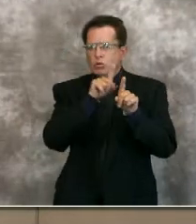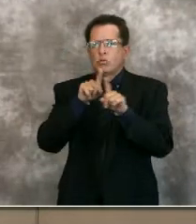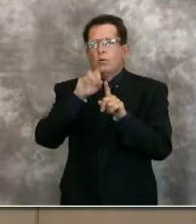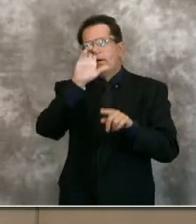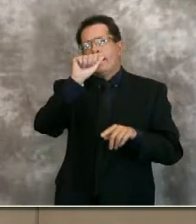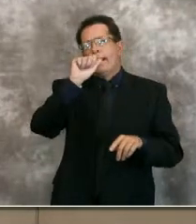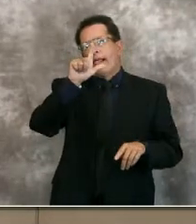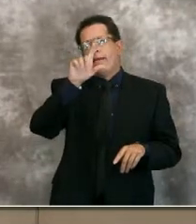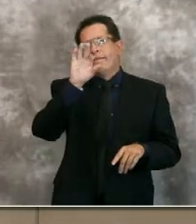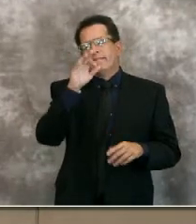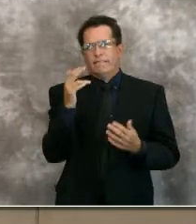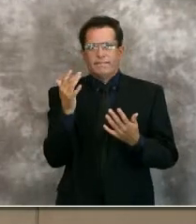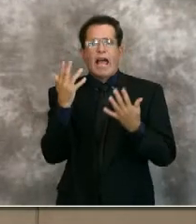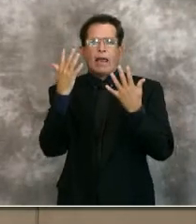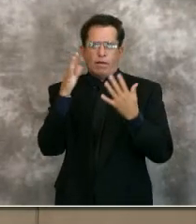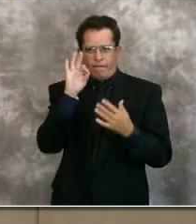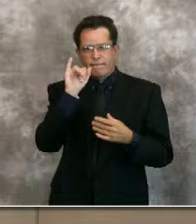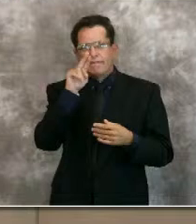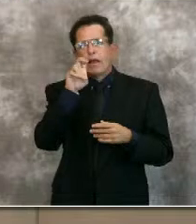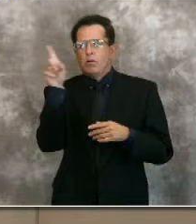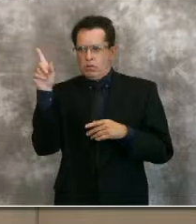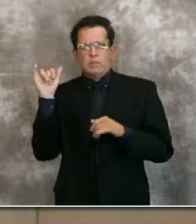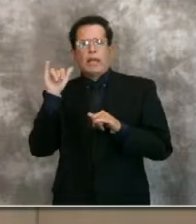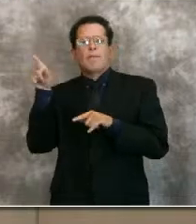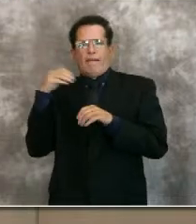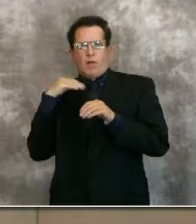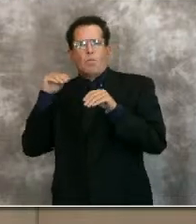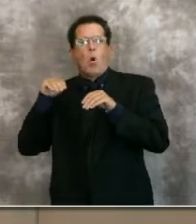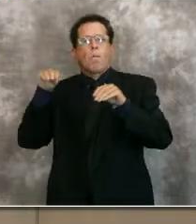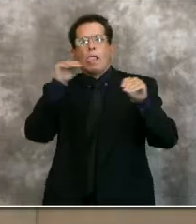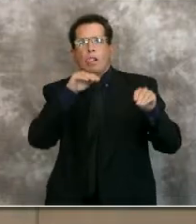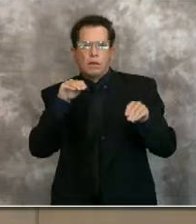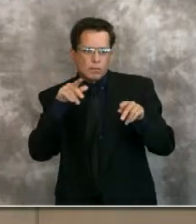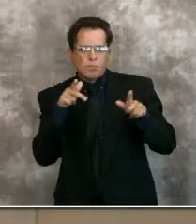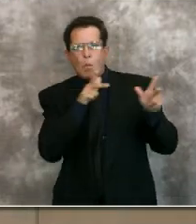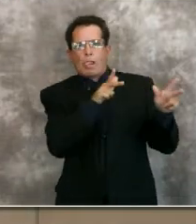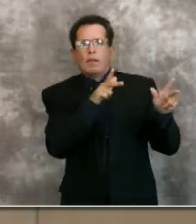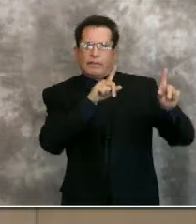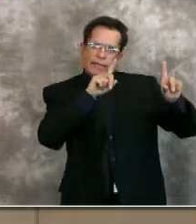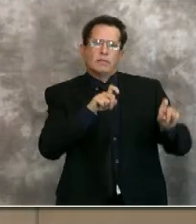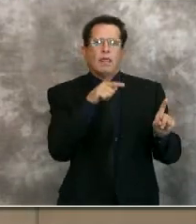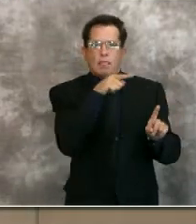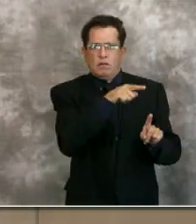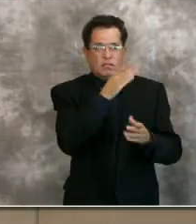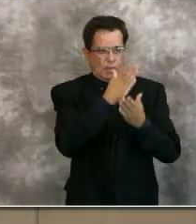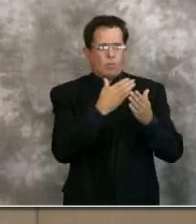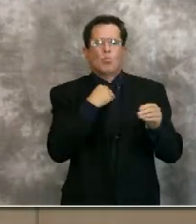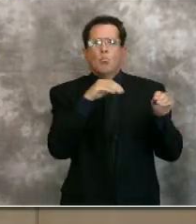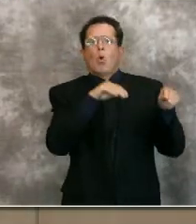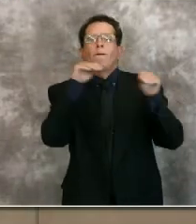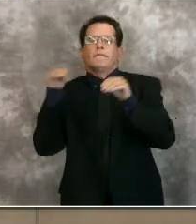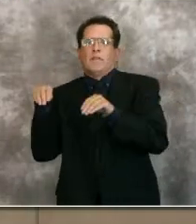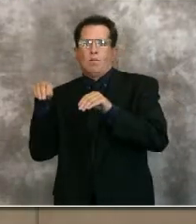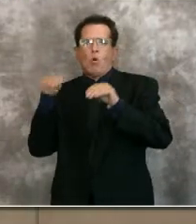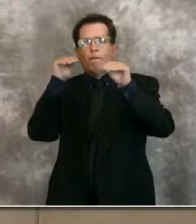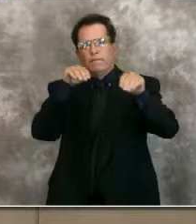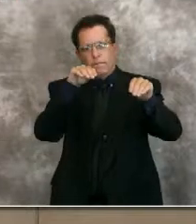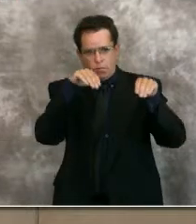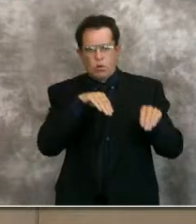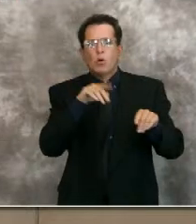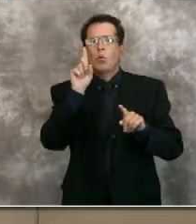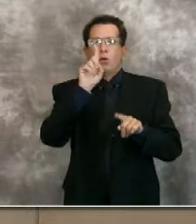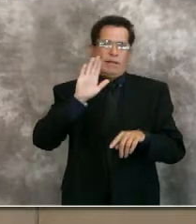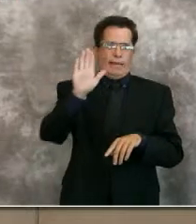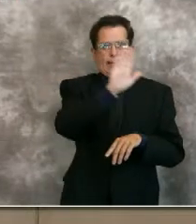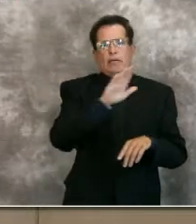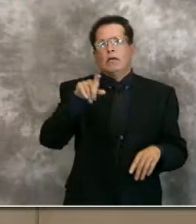backcountry area, our sites are more mobile as well. So in some locations we're there permanently, and others we're moving around, again, where the